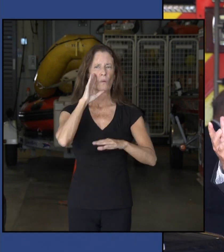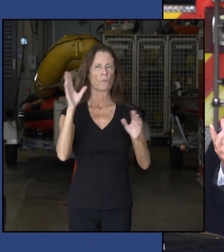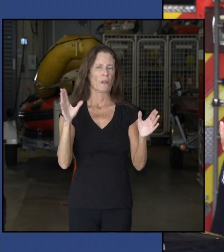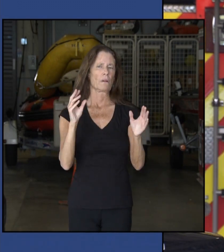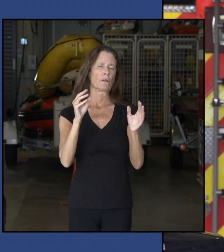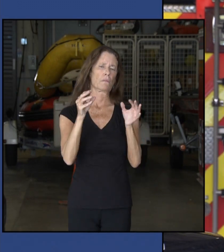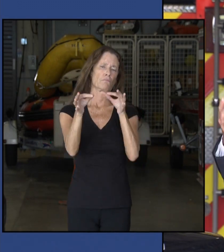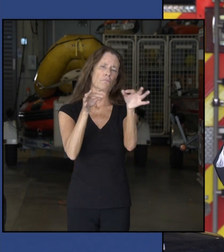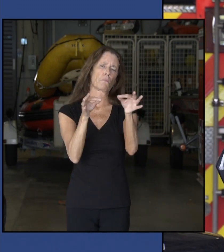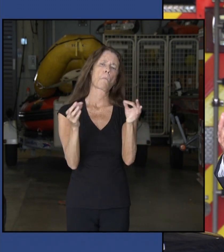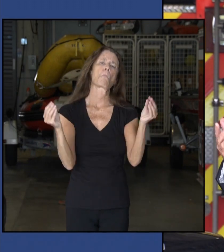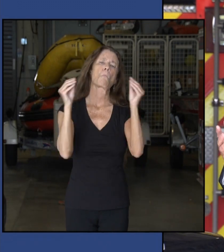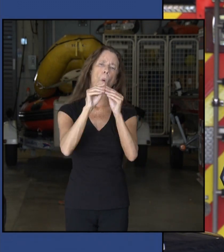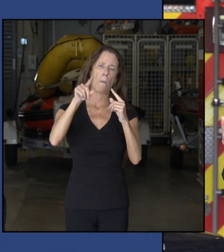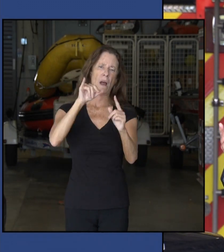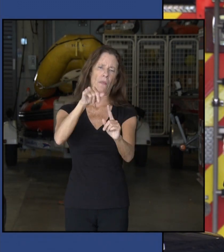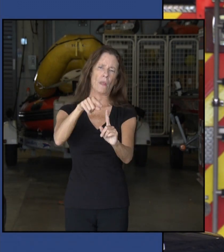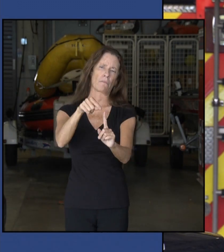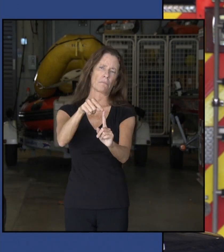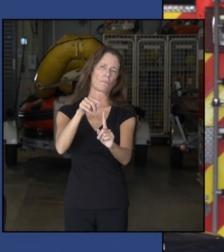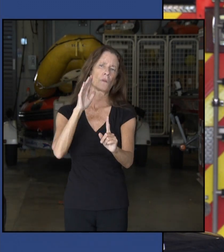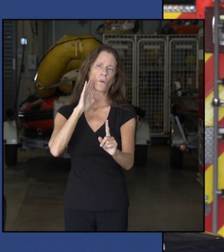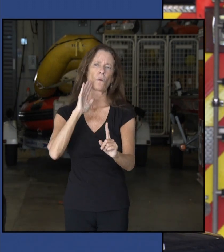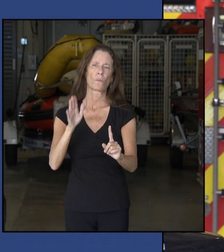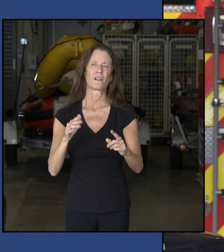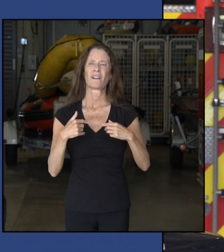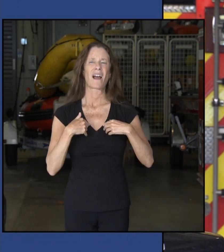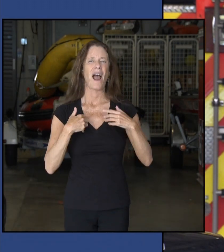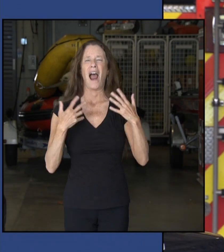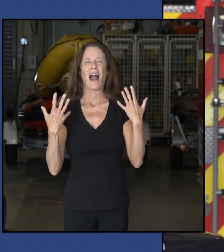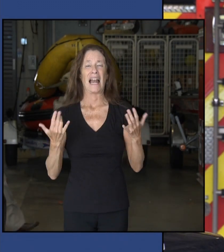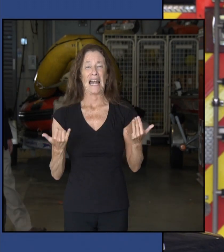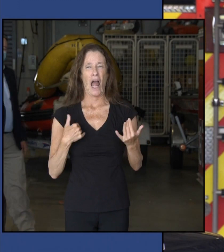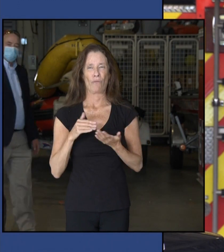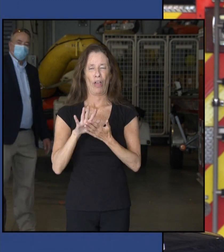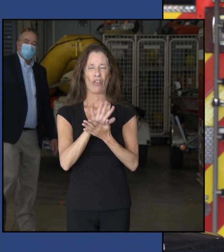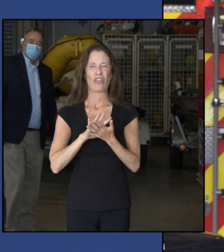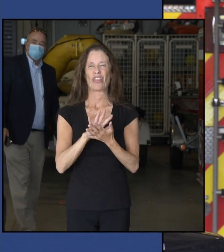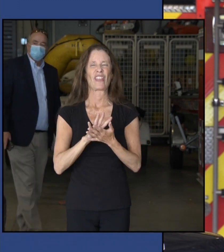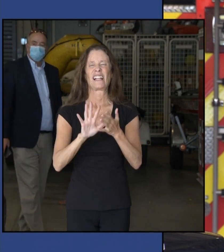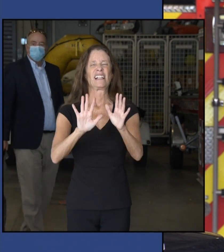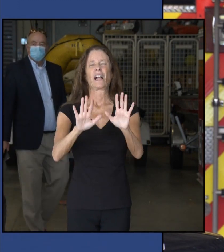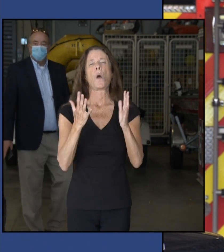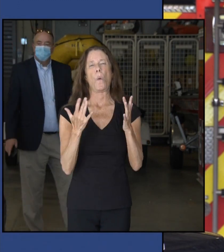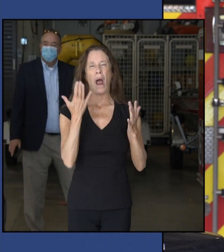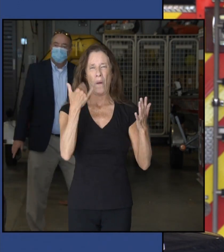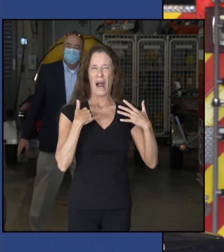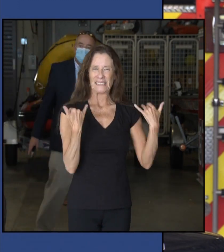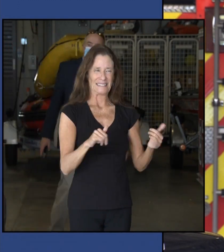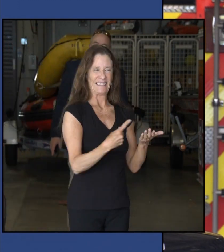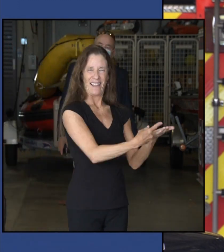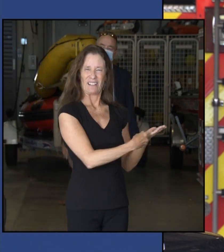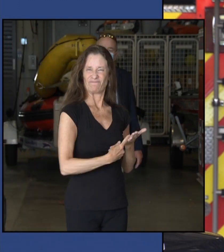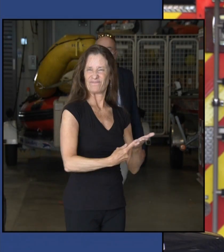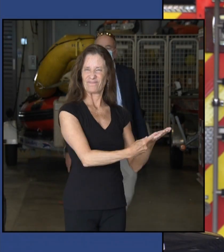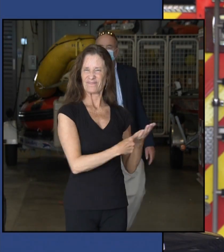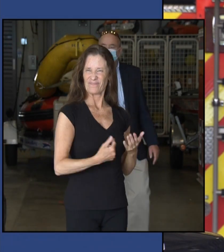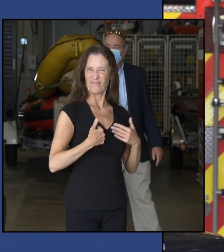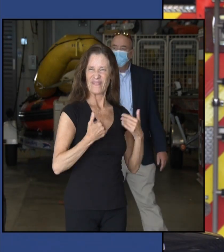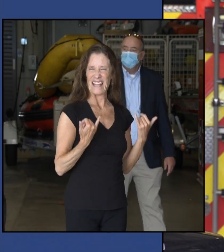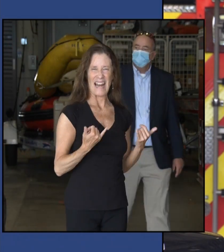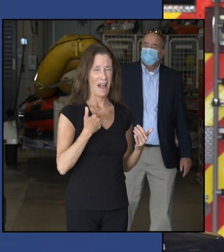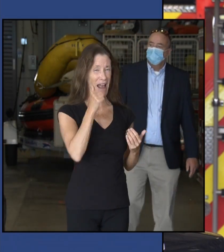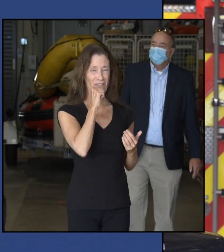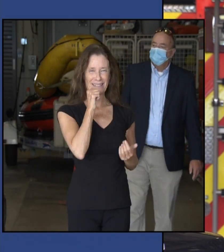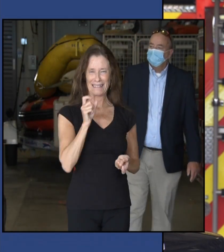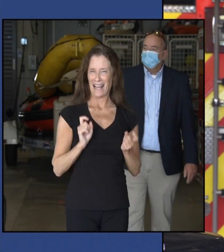is I hate to sound fuzzy here, but this is a work in progress, and the situation changes every day across the state,